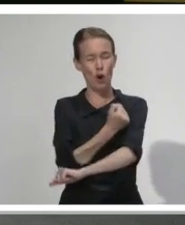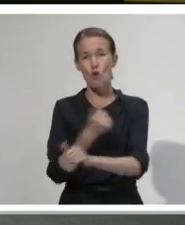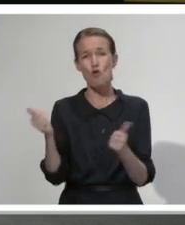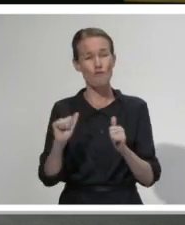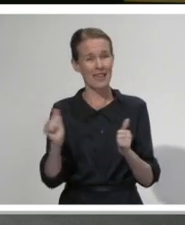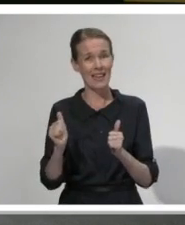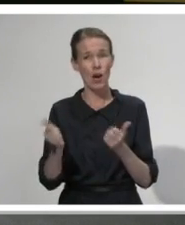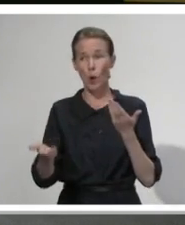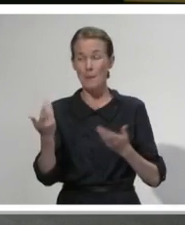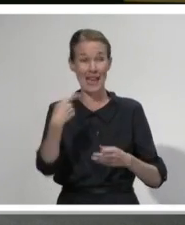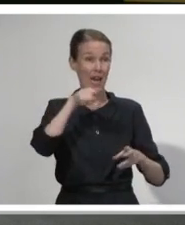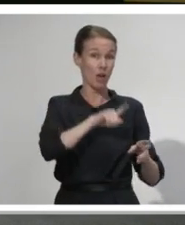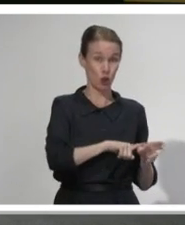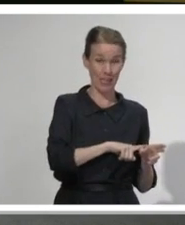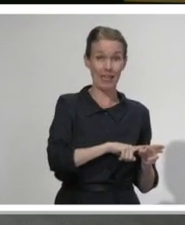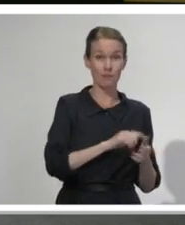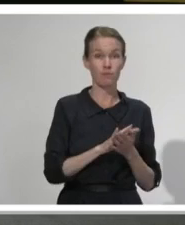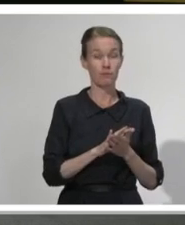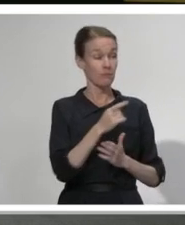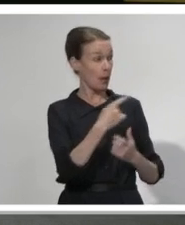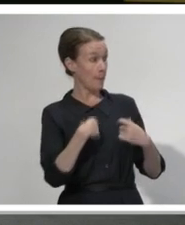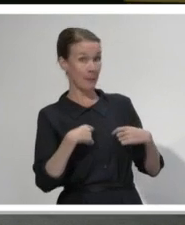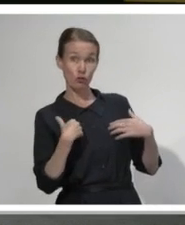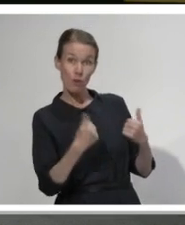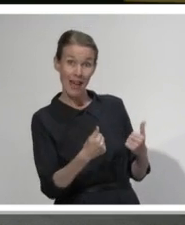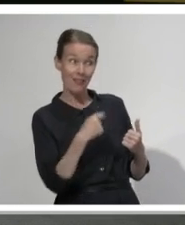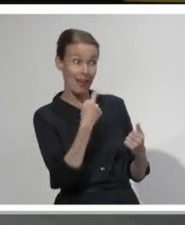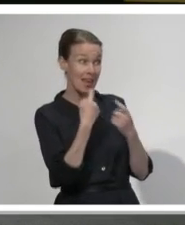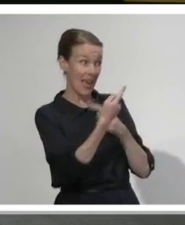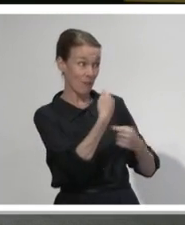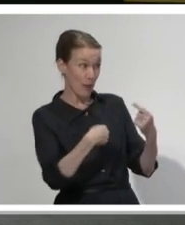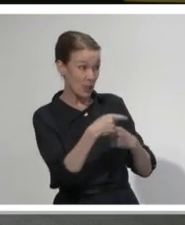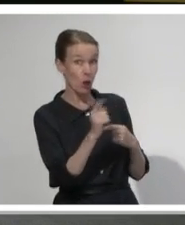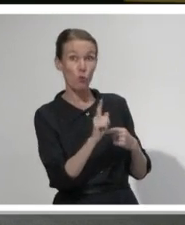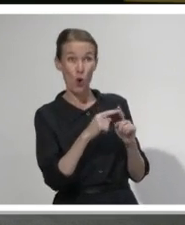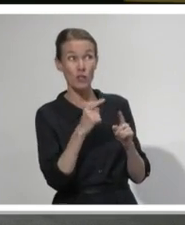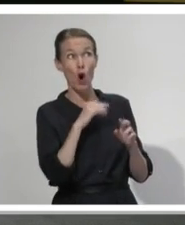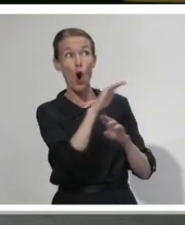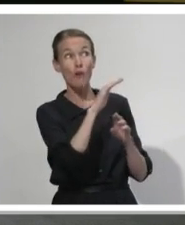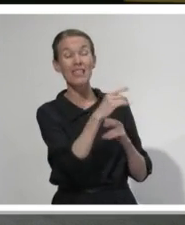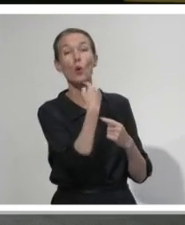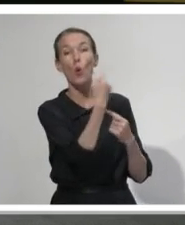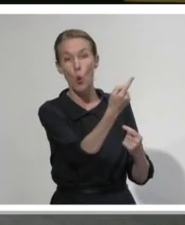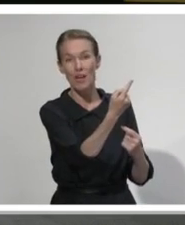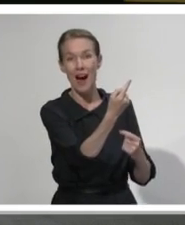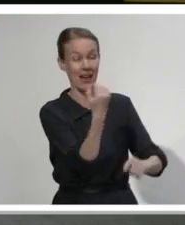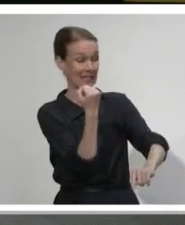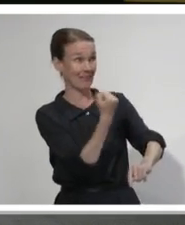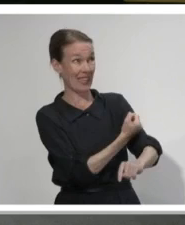the communications that are coming through from the Ministry of Health indicate is that there is more vaccine on the way, and we're